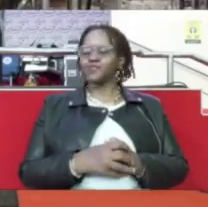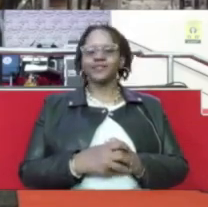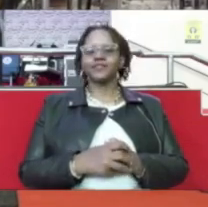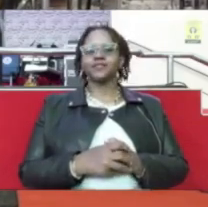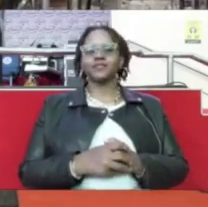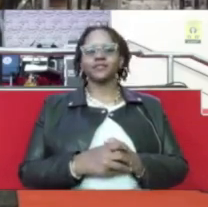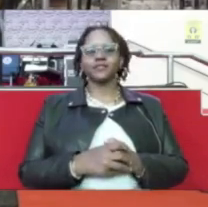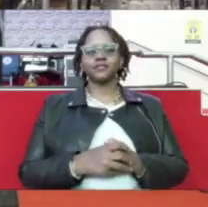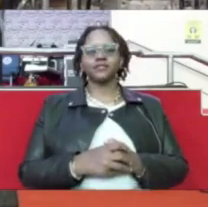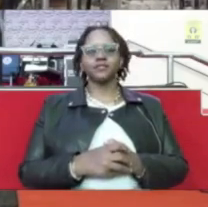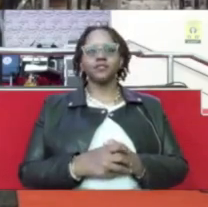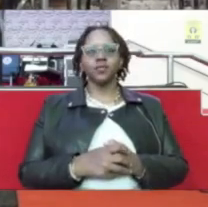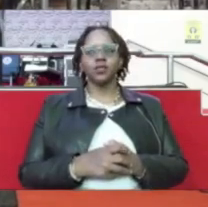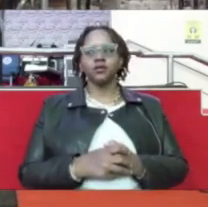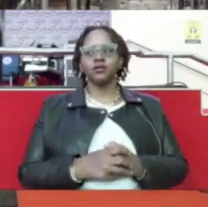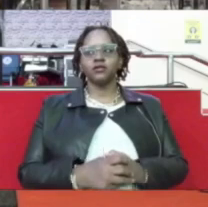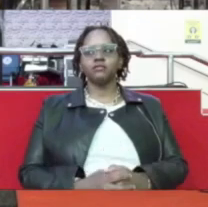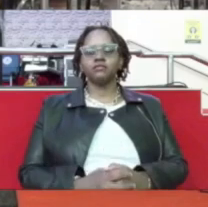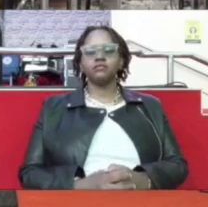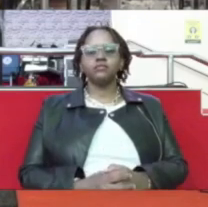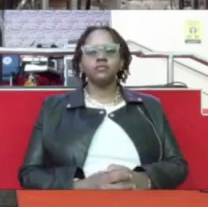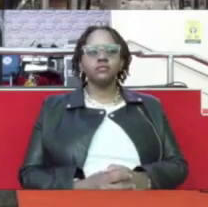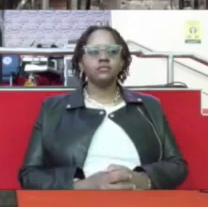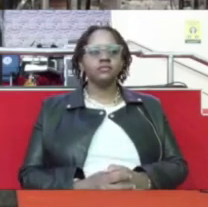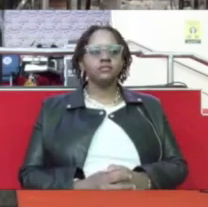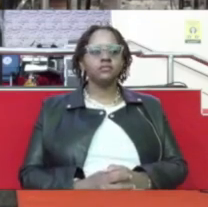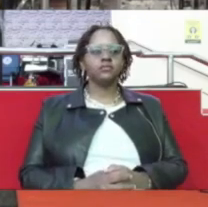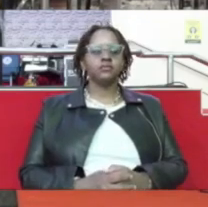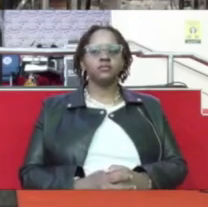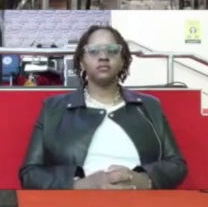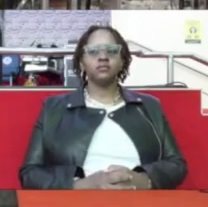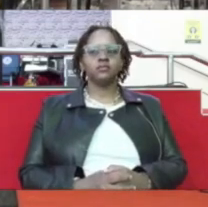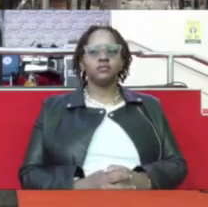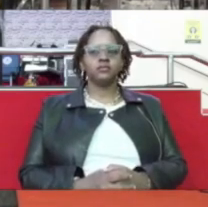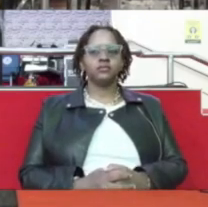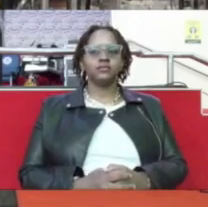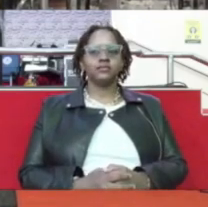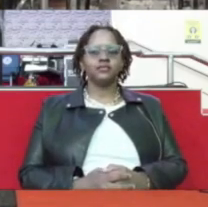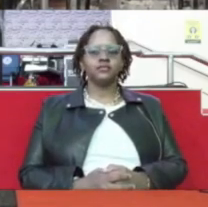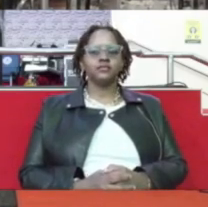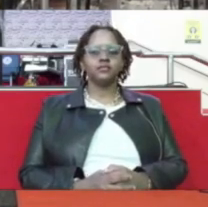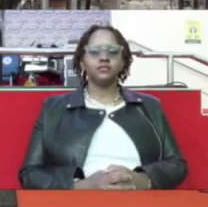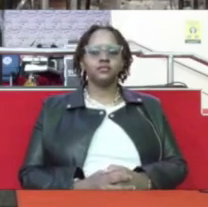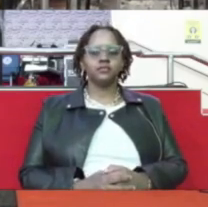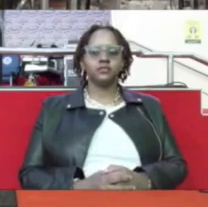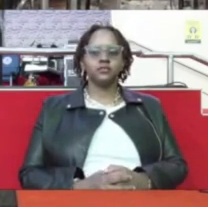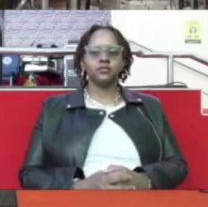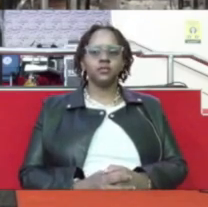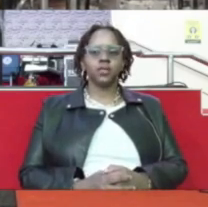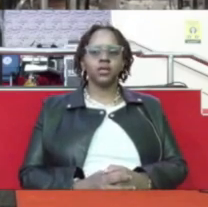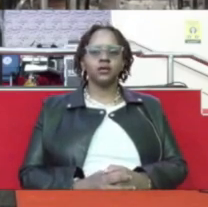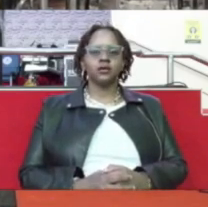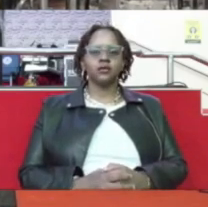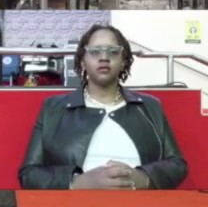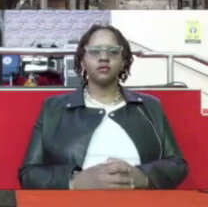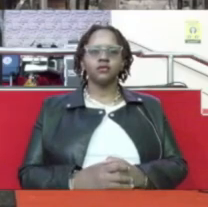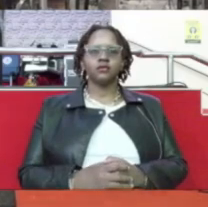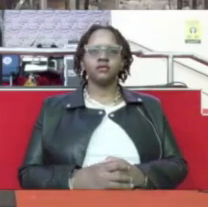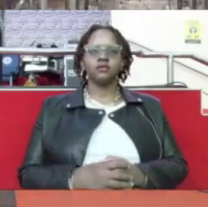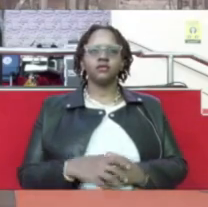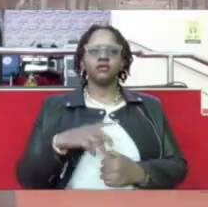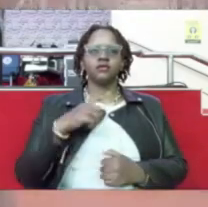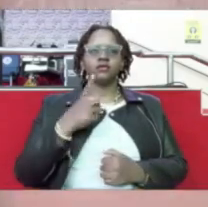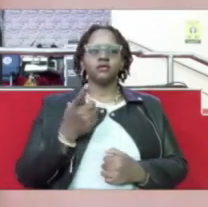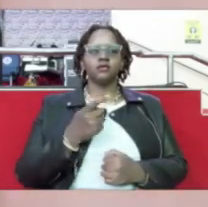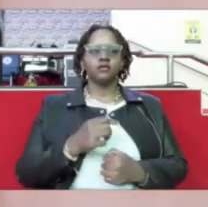house they call it that face of bumps. Thank you. If you are a person who loves